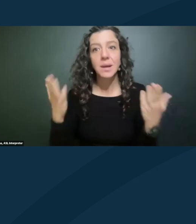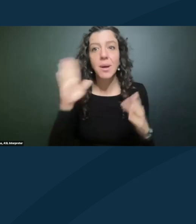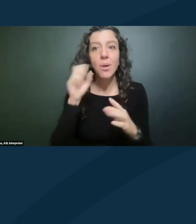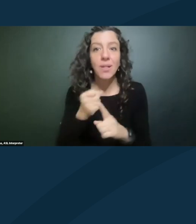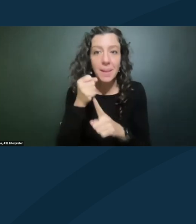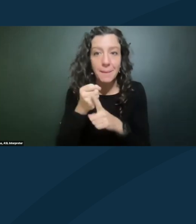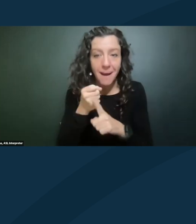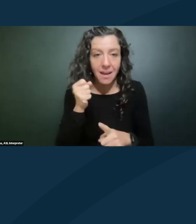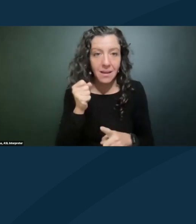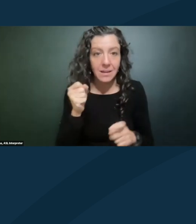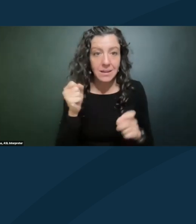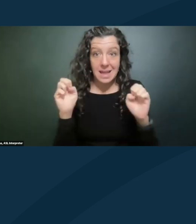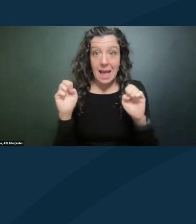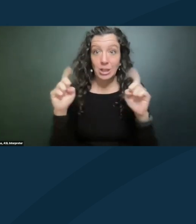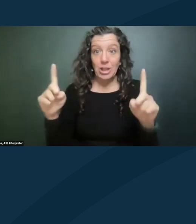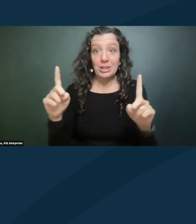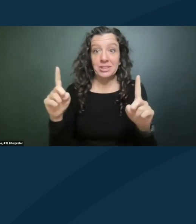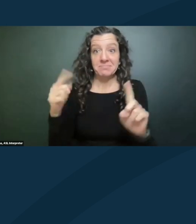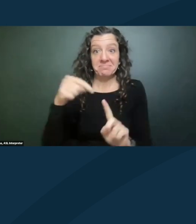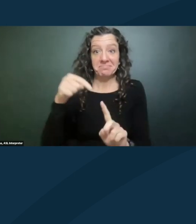affect education.